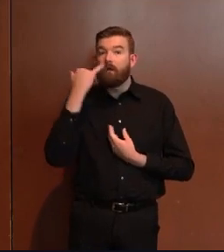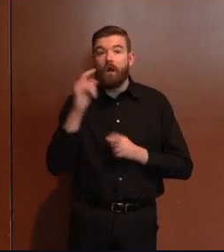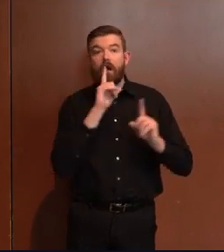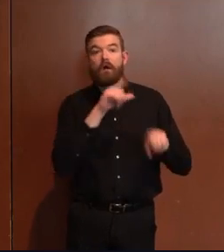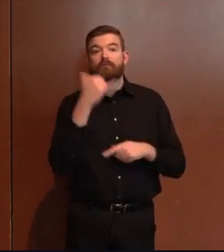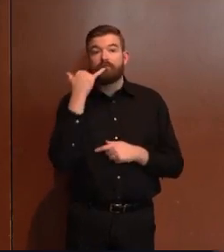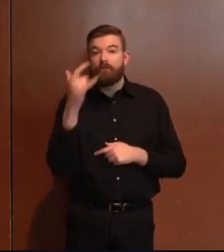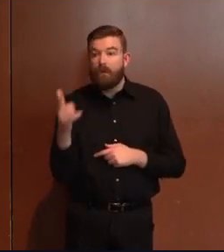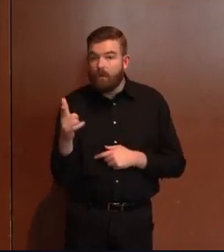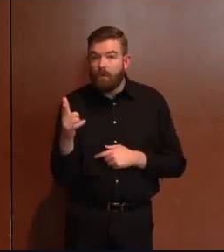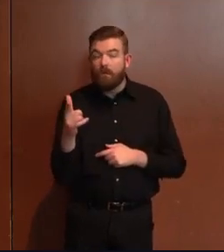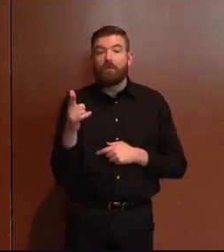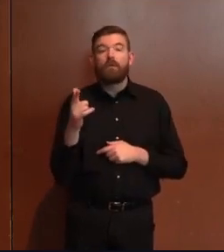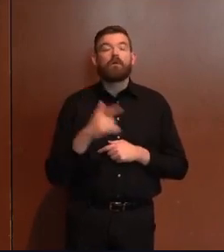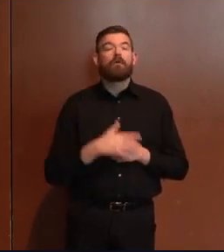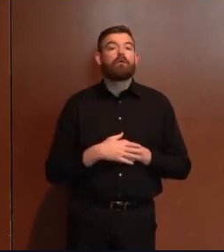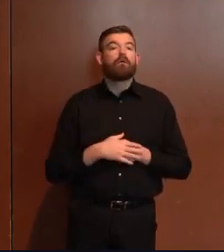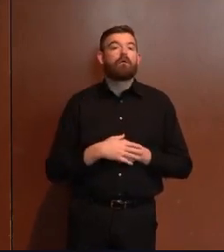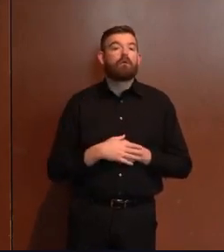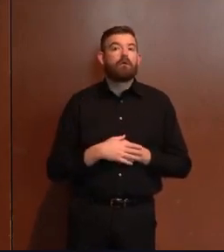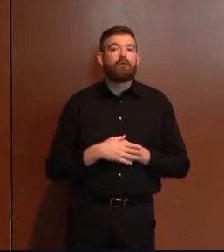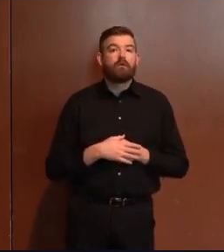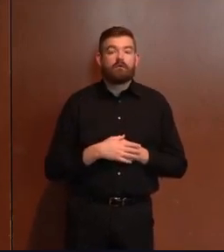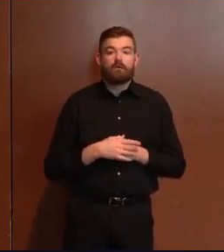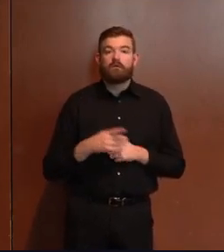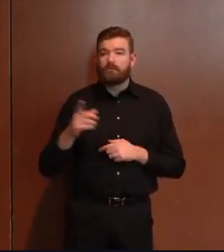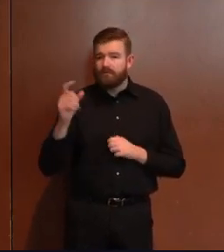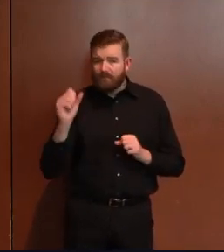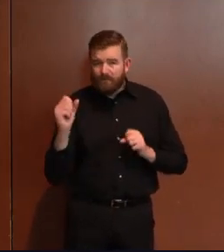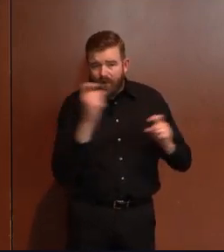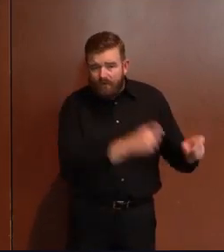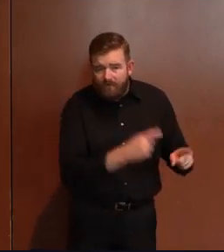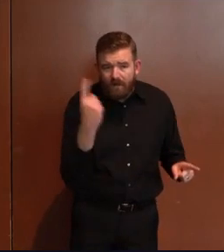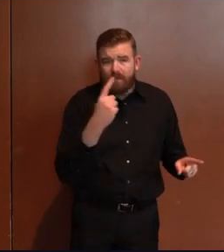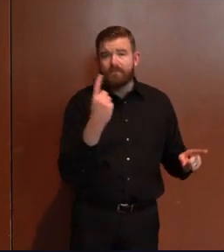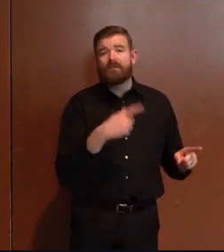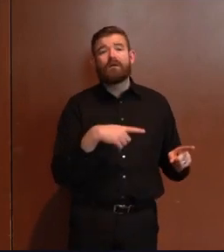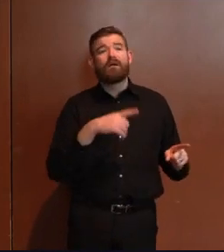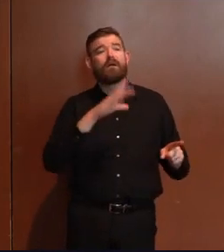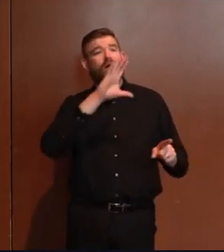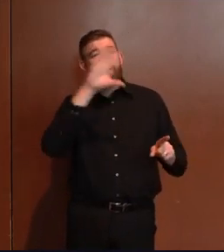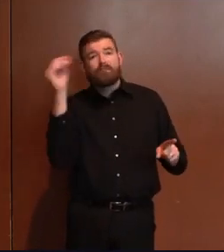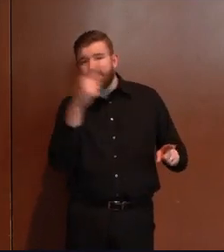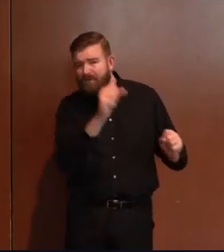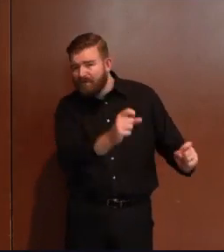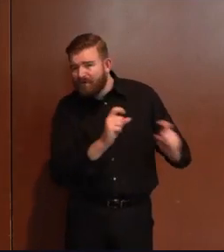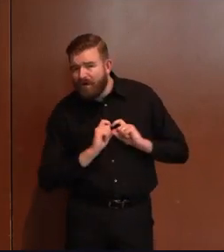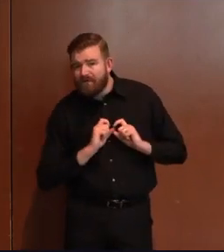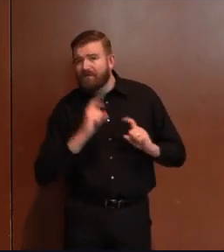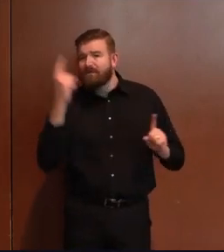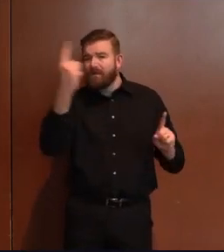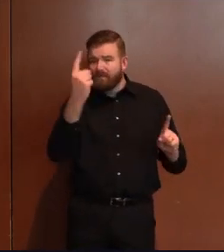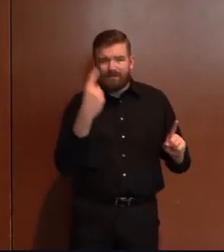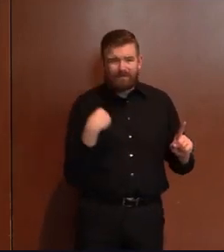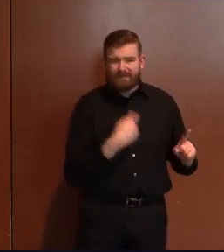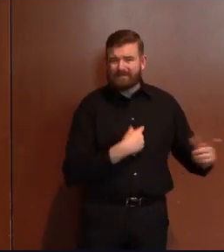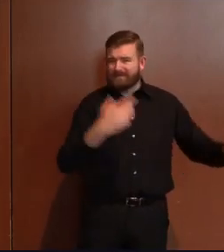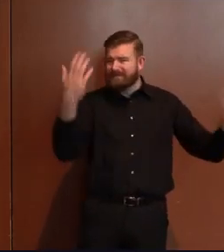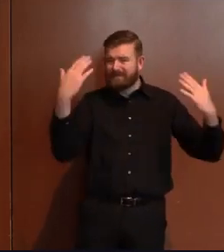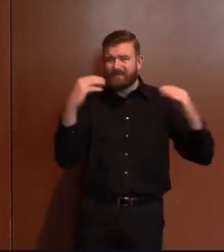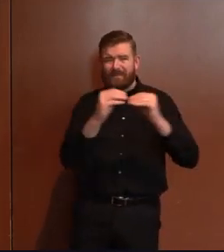covid19.nj.gov, whether it's a donation, whether it's a manufacturer, whether it's a distributor who says, I've got it, we are tracking down every one of those. And I